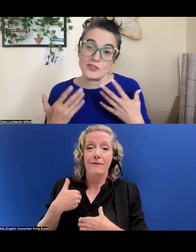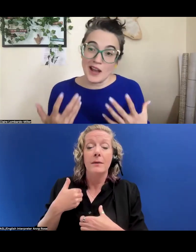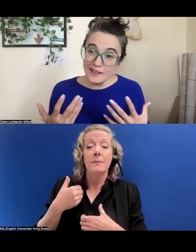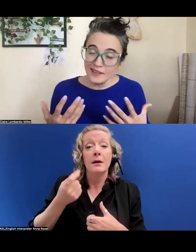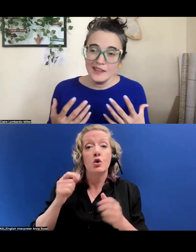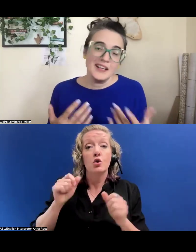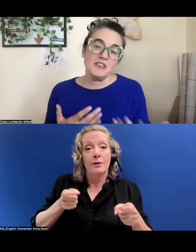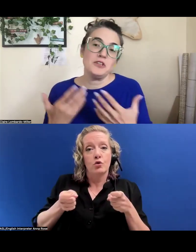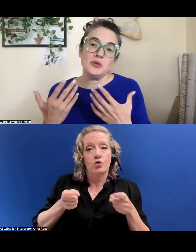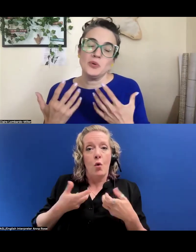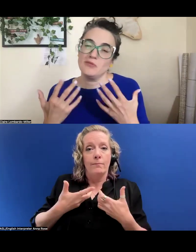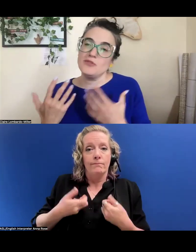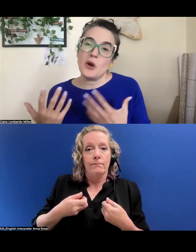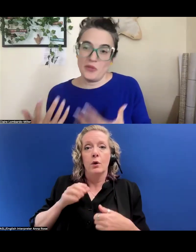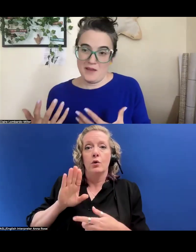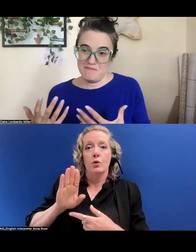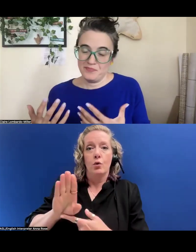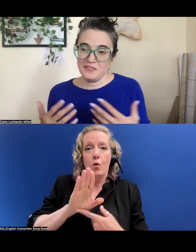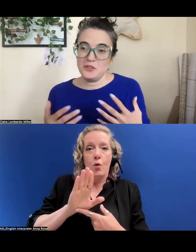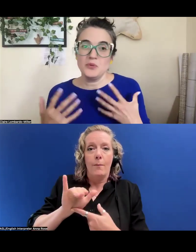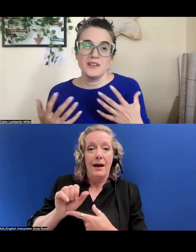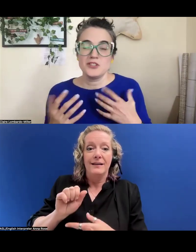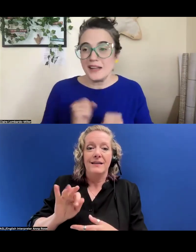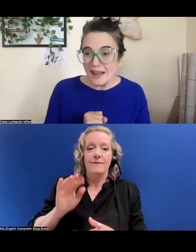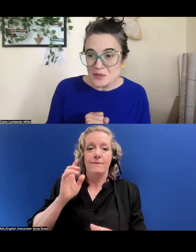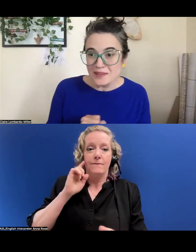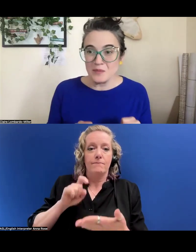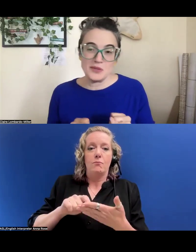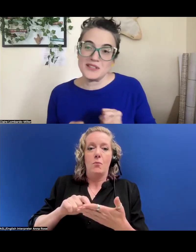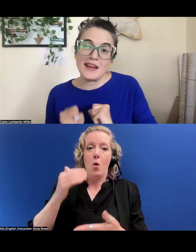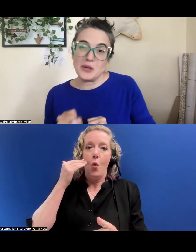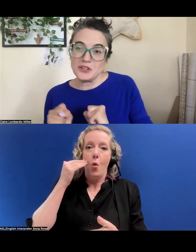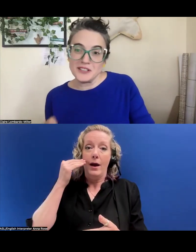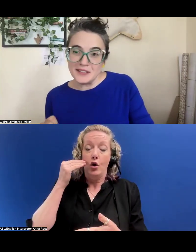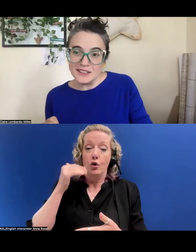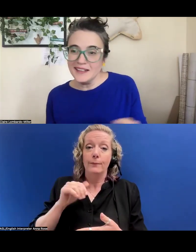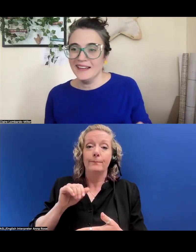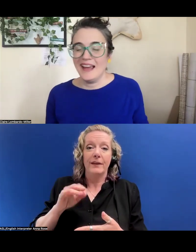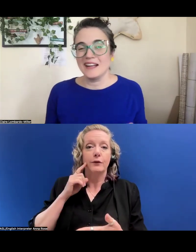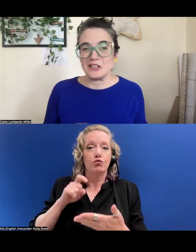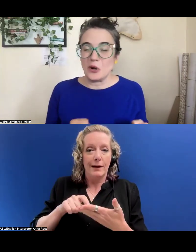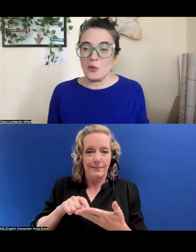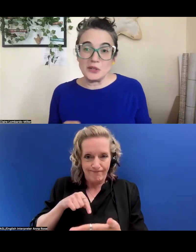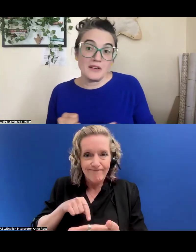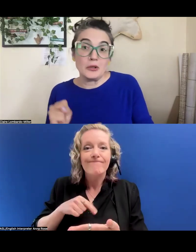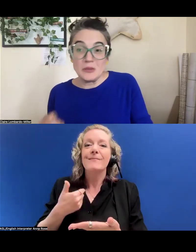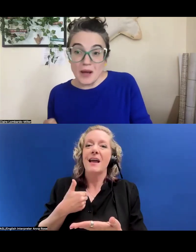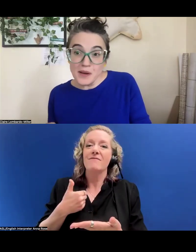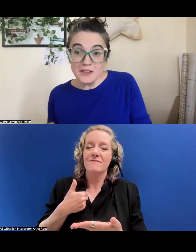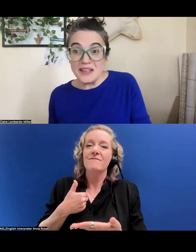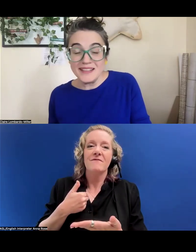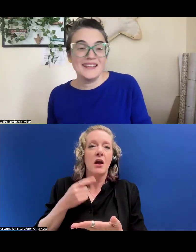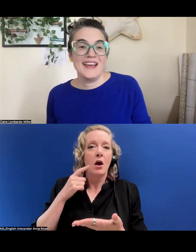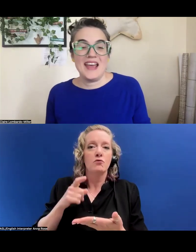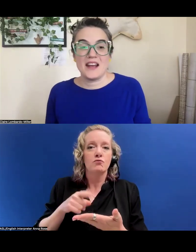biases in check if you know them. If you shake hands with them and you say, I know you're here, and I know when you kind of creep up